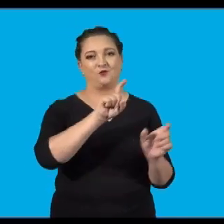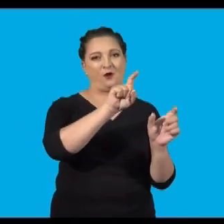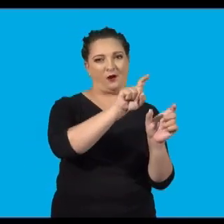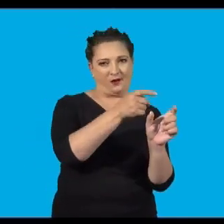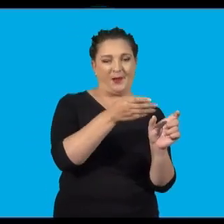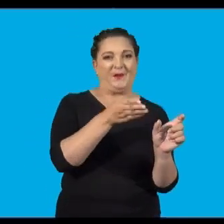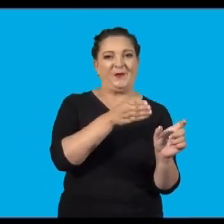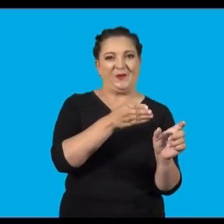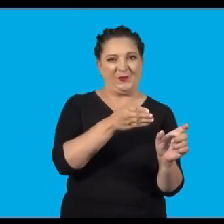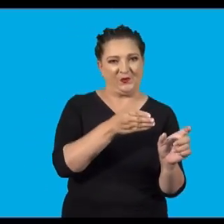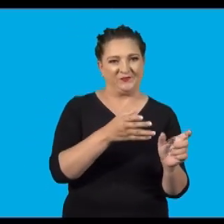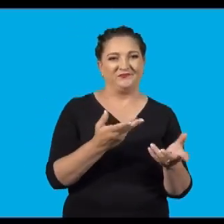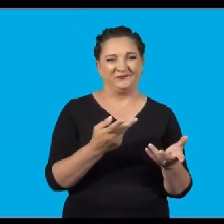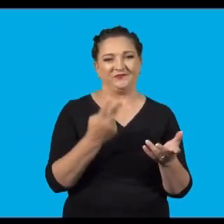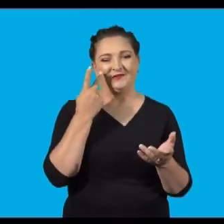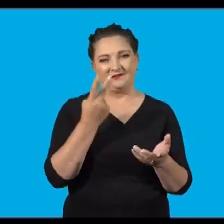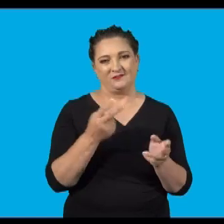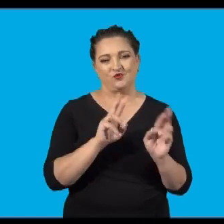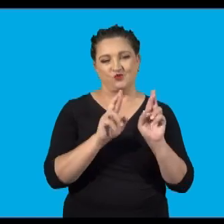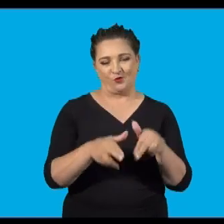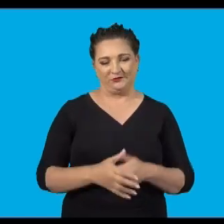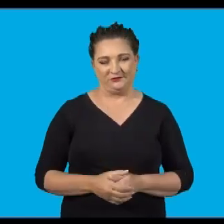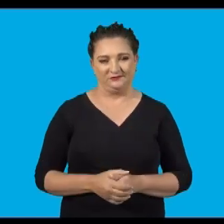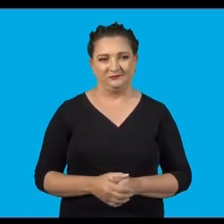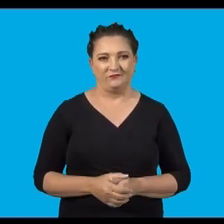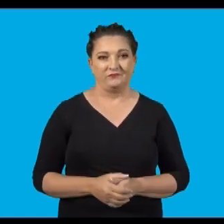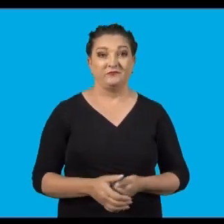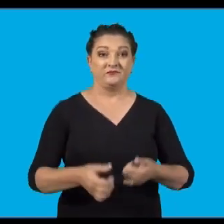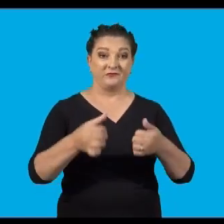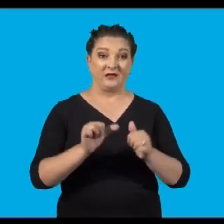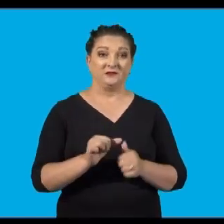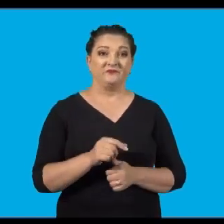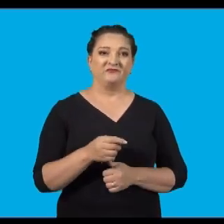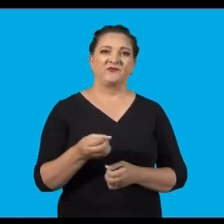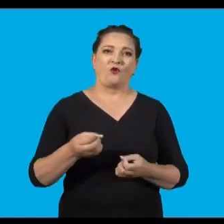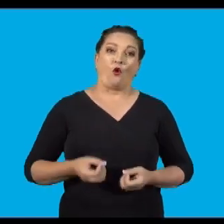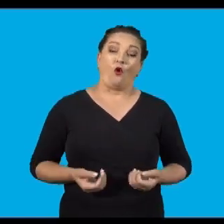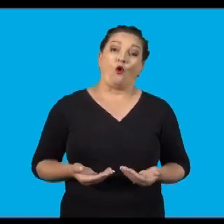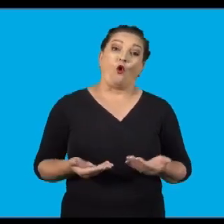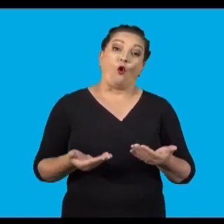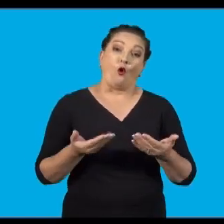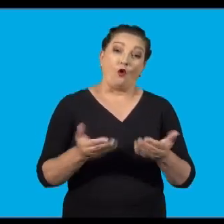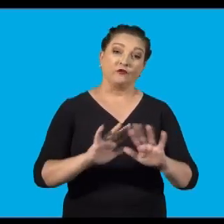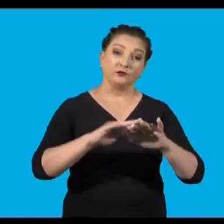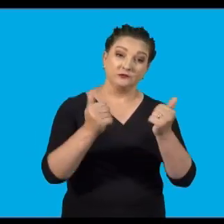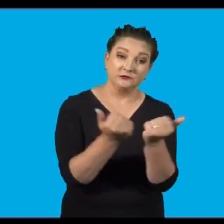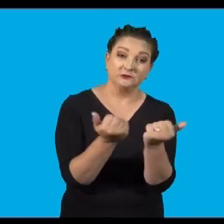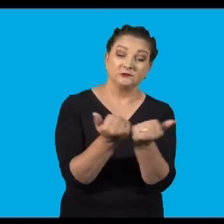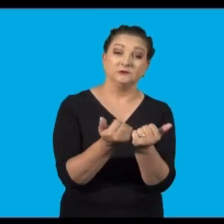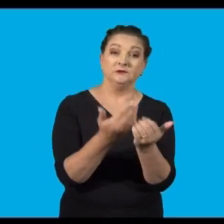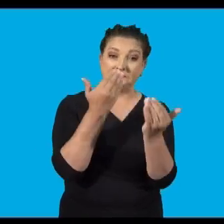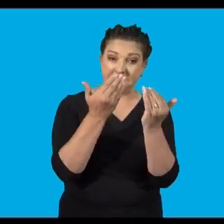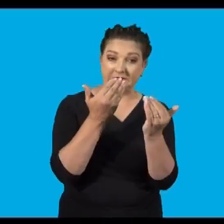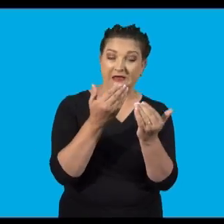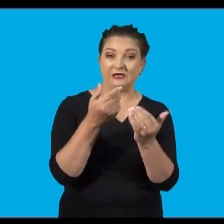the apostrophe, which is indicated in our response there, all right? In our next sentence, he was offered a scholarship